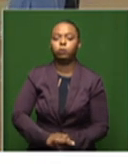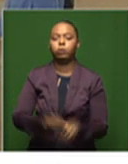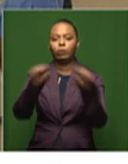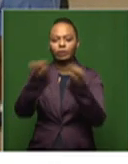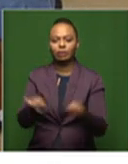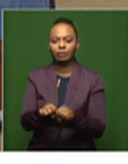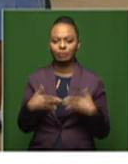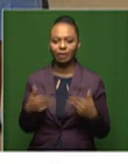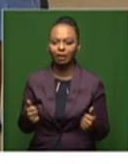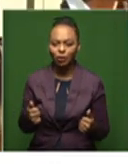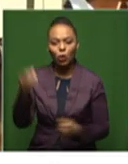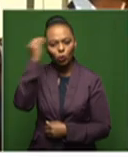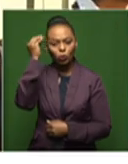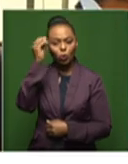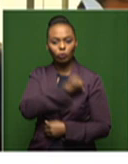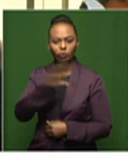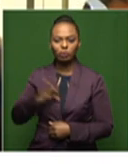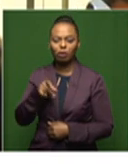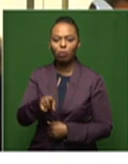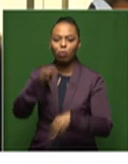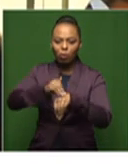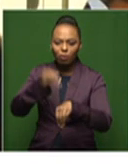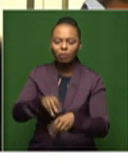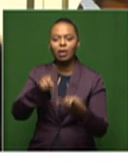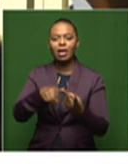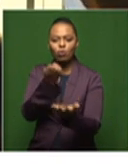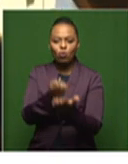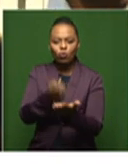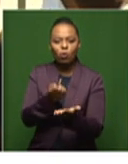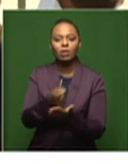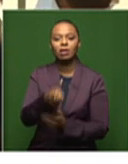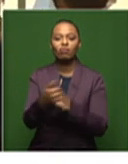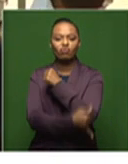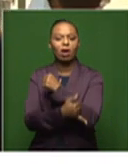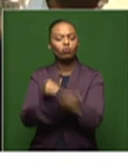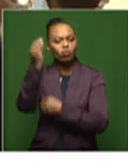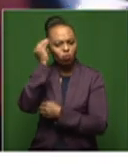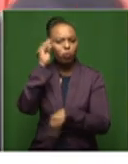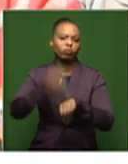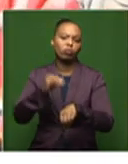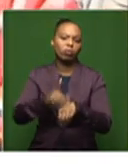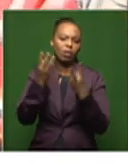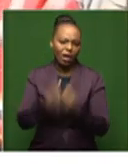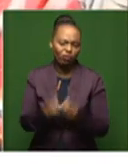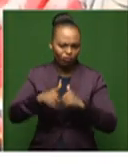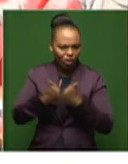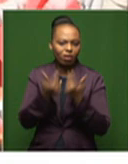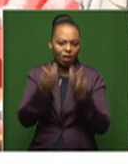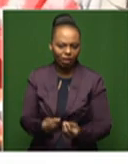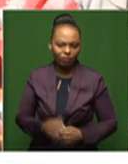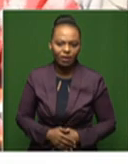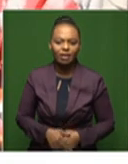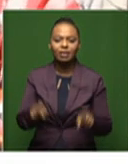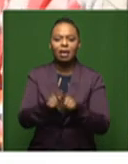our province, you know our province is the economic hub of our country. With the return of people from outside